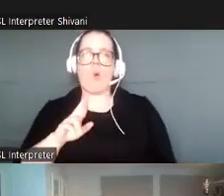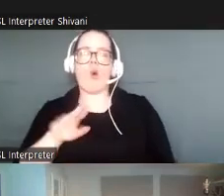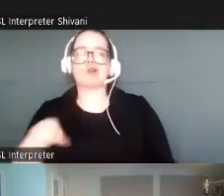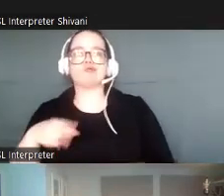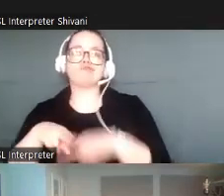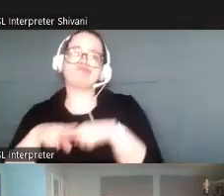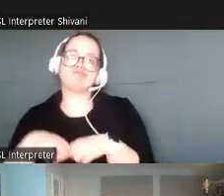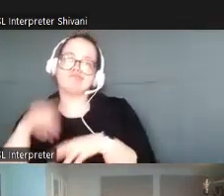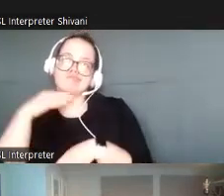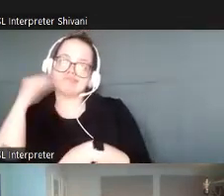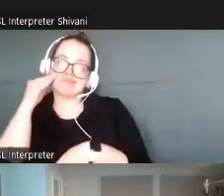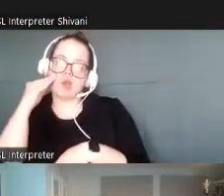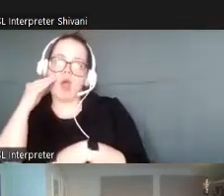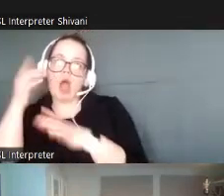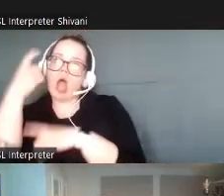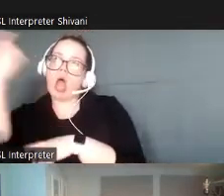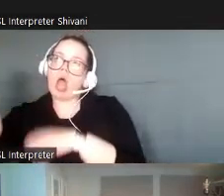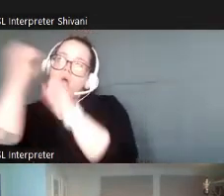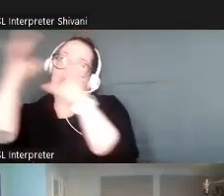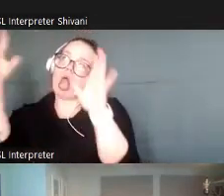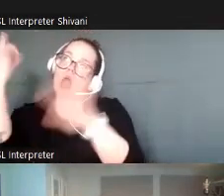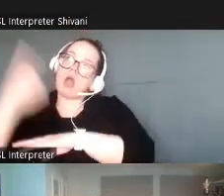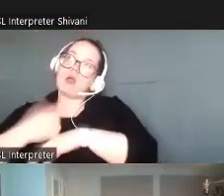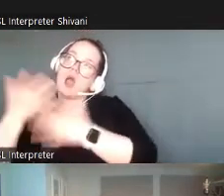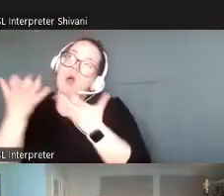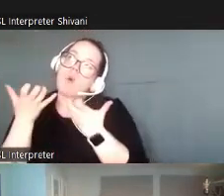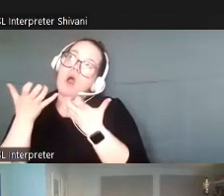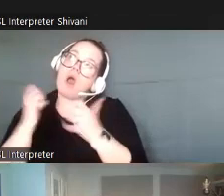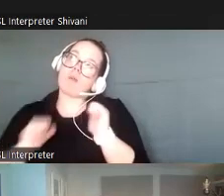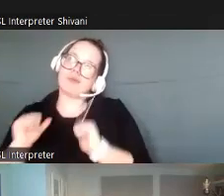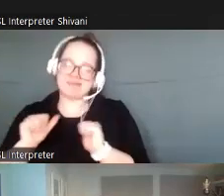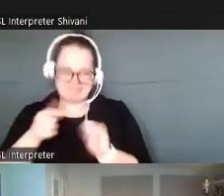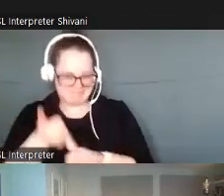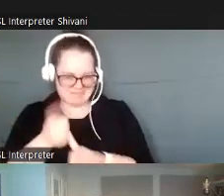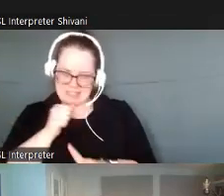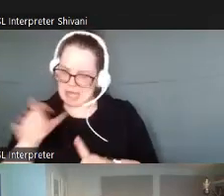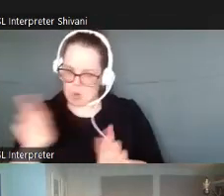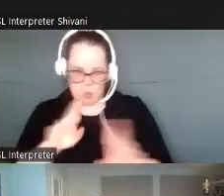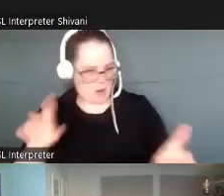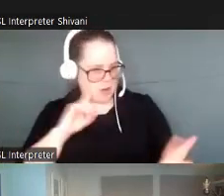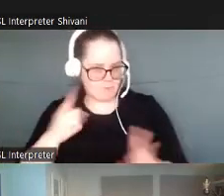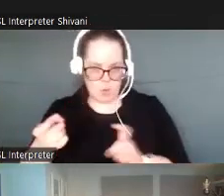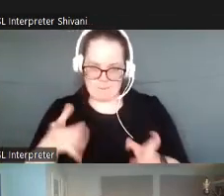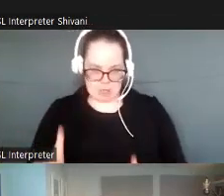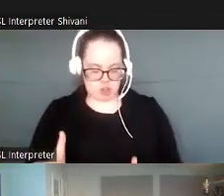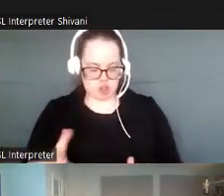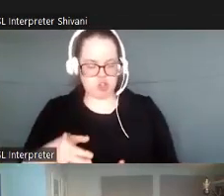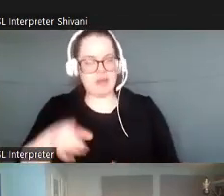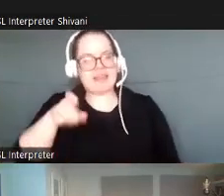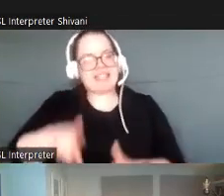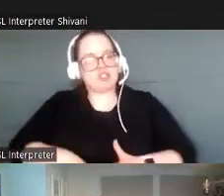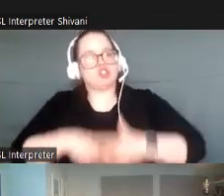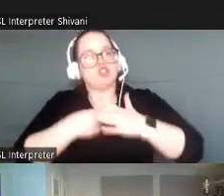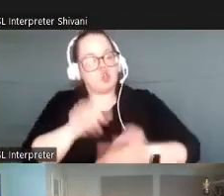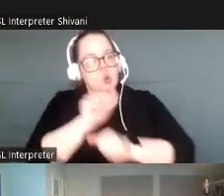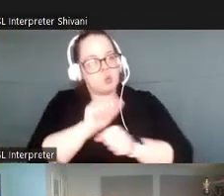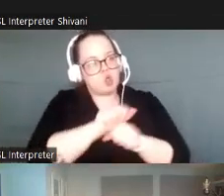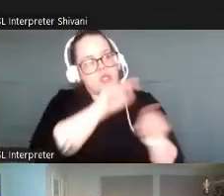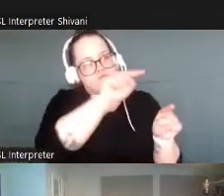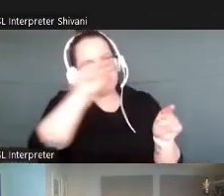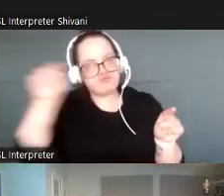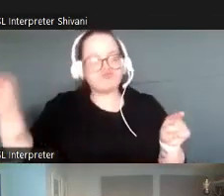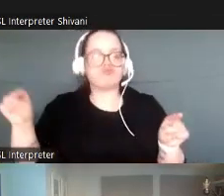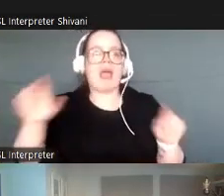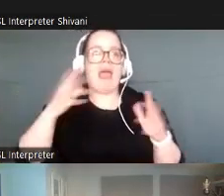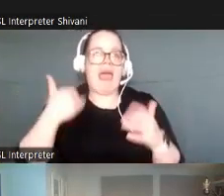want to perform out, they're not ready for management. They need to at least start working someplace. And as Trish said, have something I